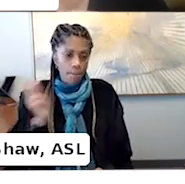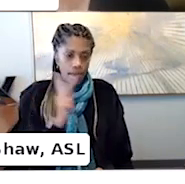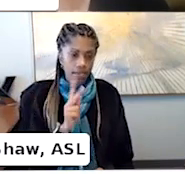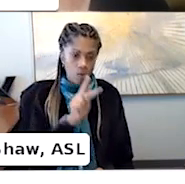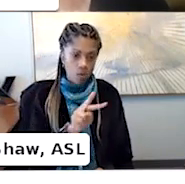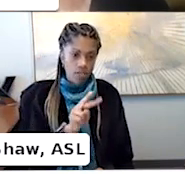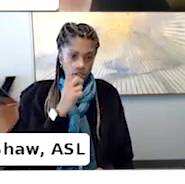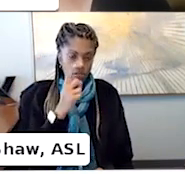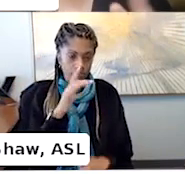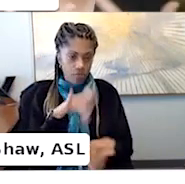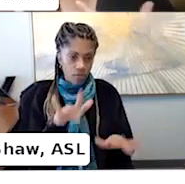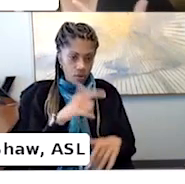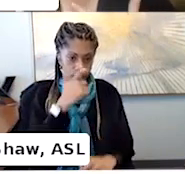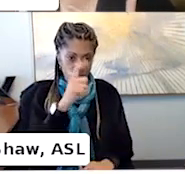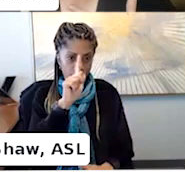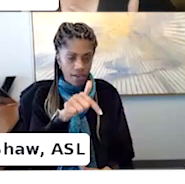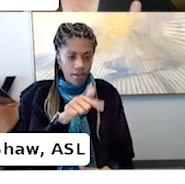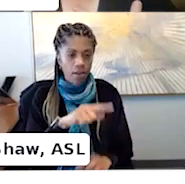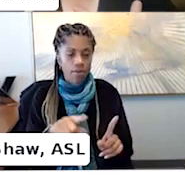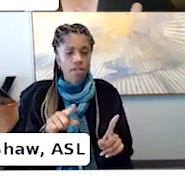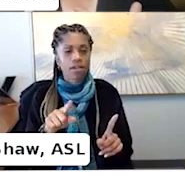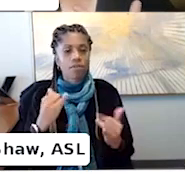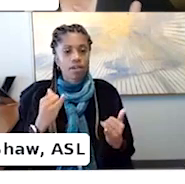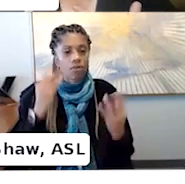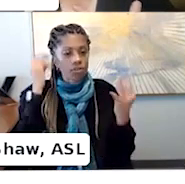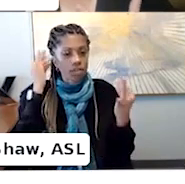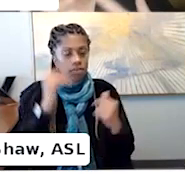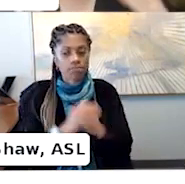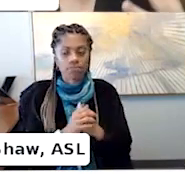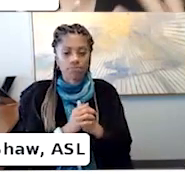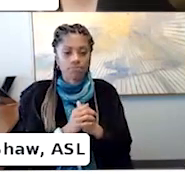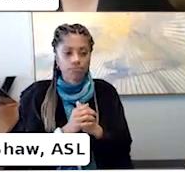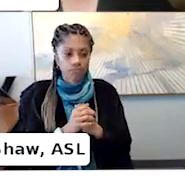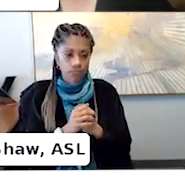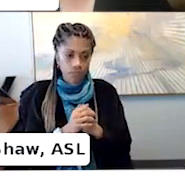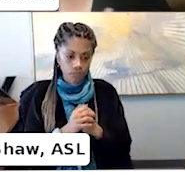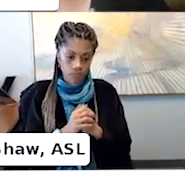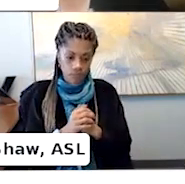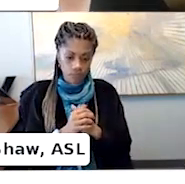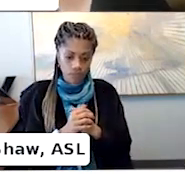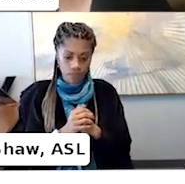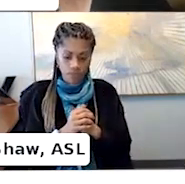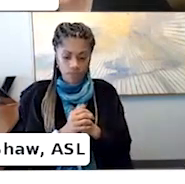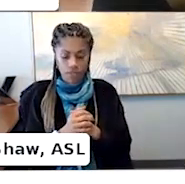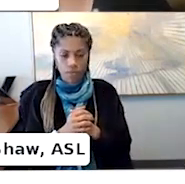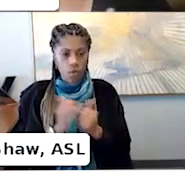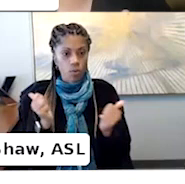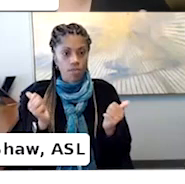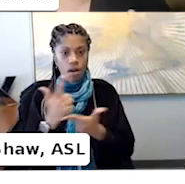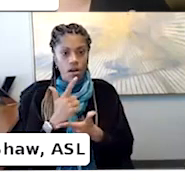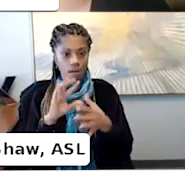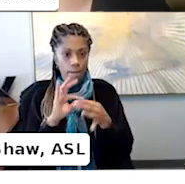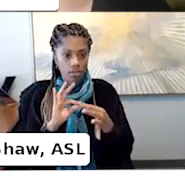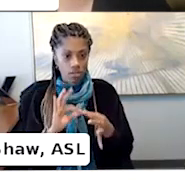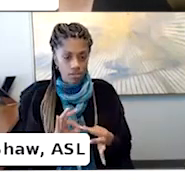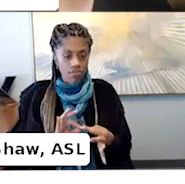later. But as you're just sort of thinking about this and what Jacqueline and Lisa and Caitlin